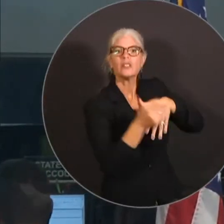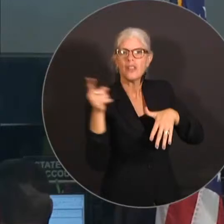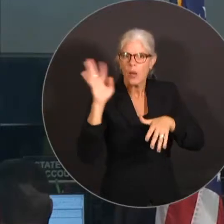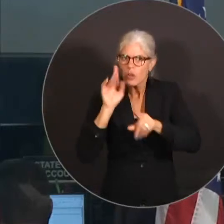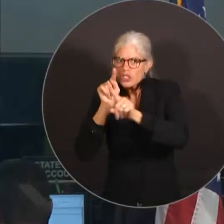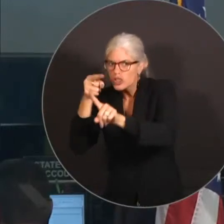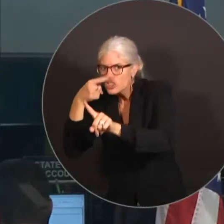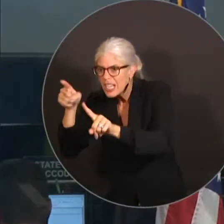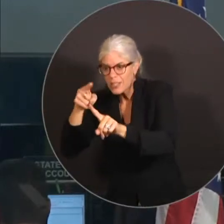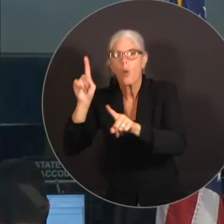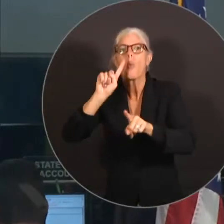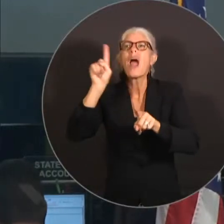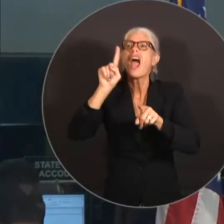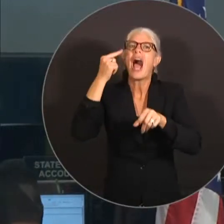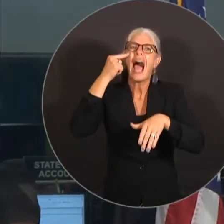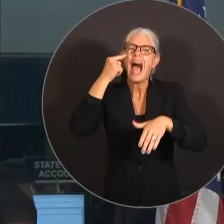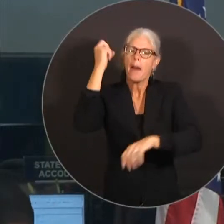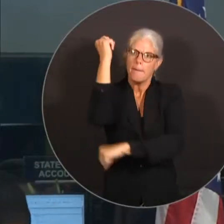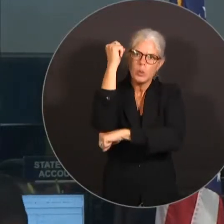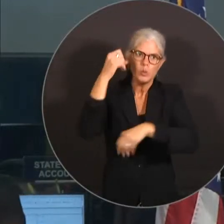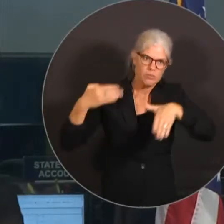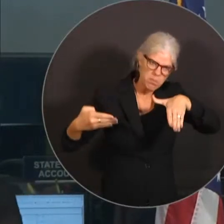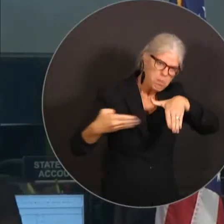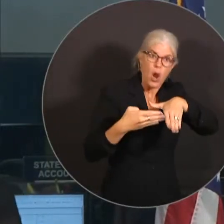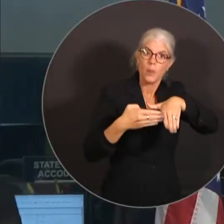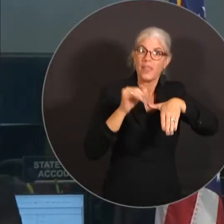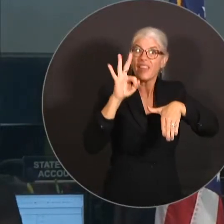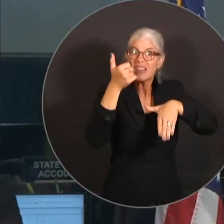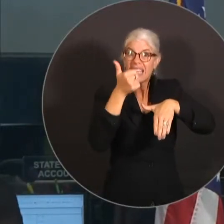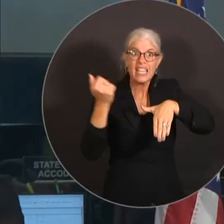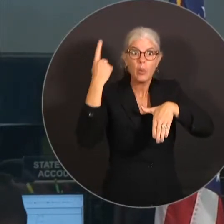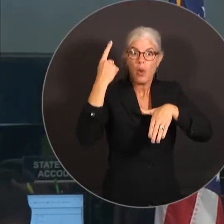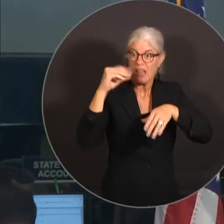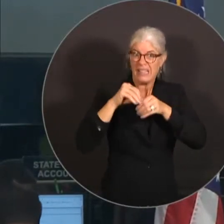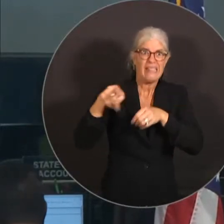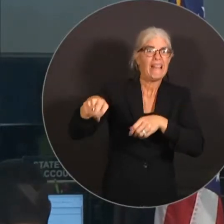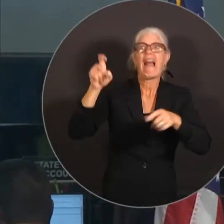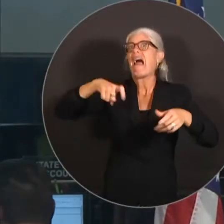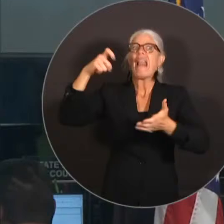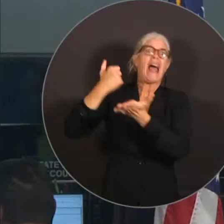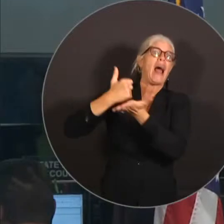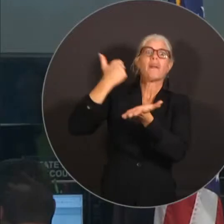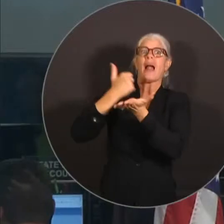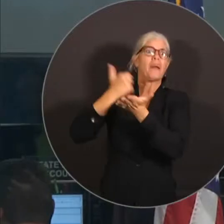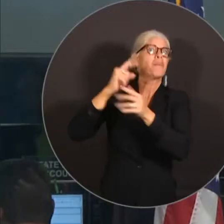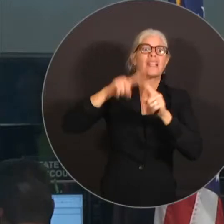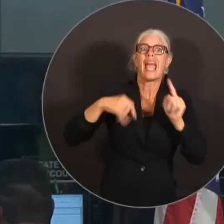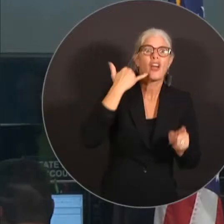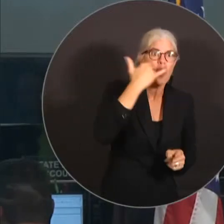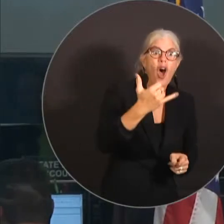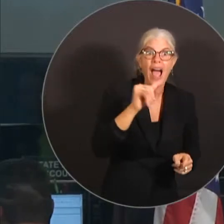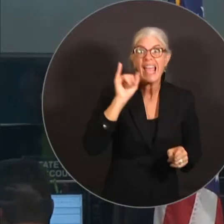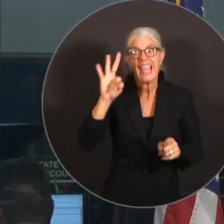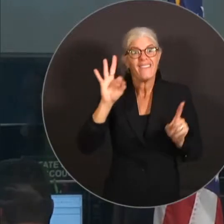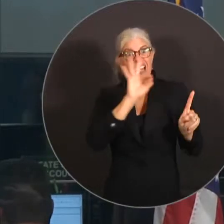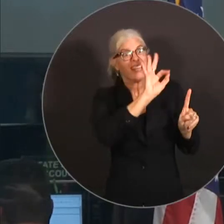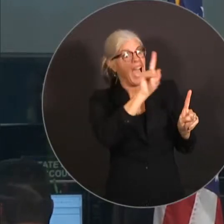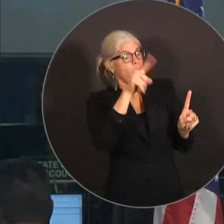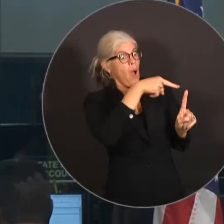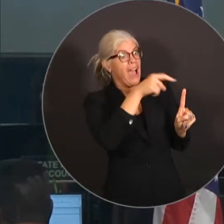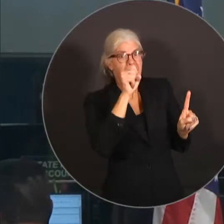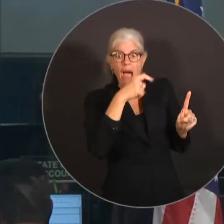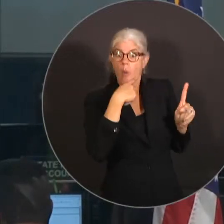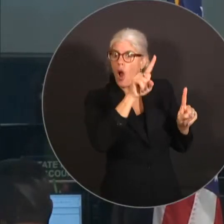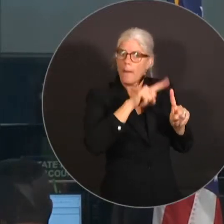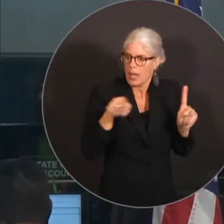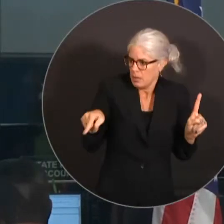hardest hit by surge if there's anybody in distress, because someone may not be able to call. Now, even if the 911's working, they may not be able to do that.